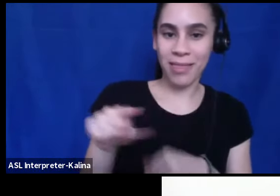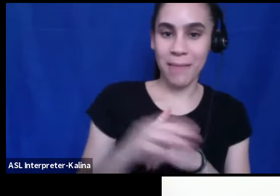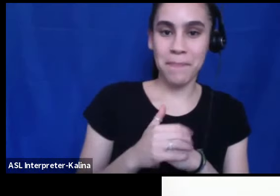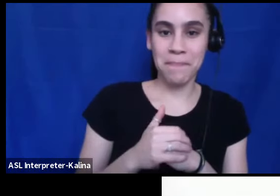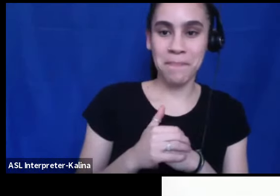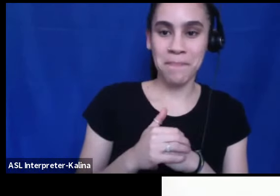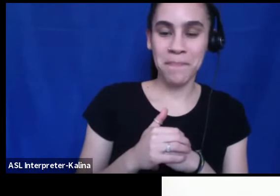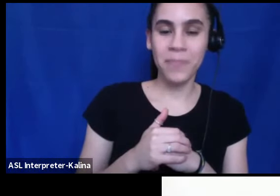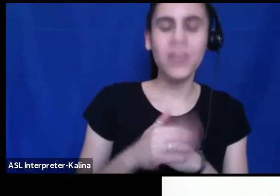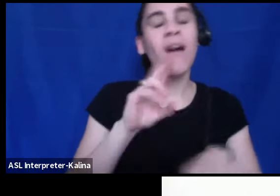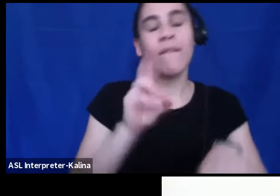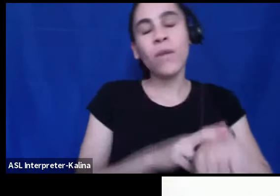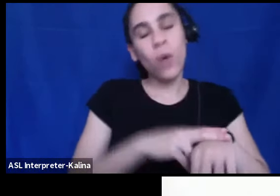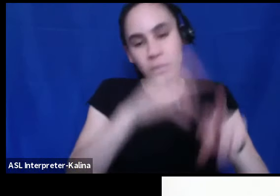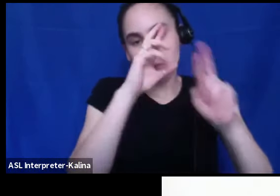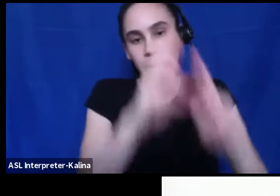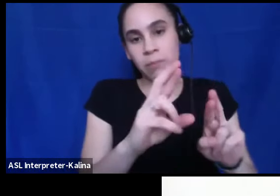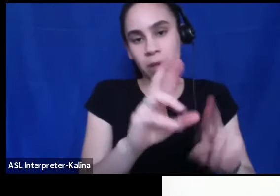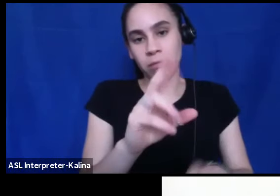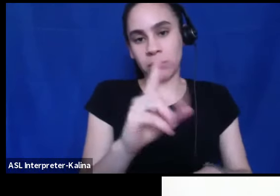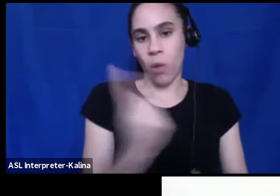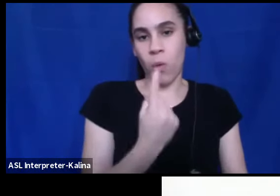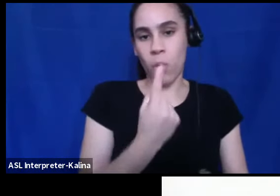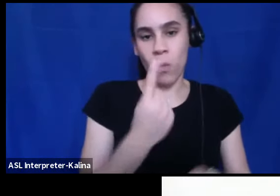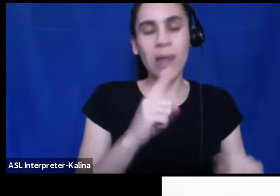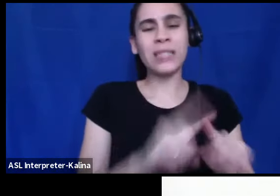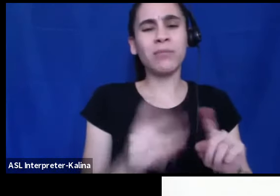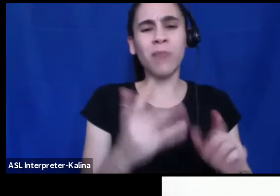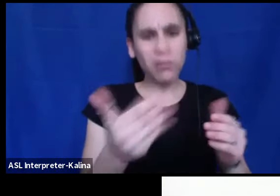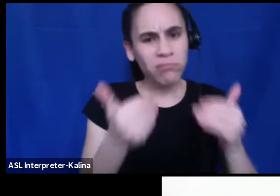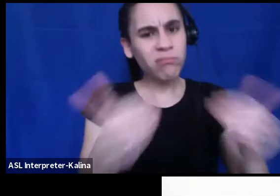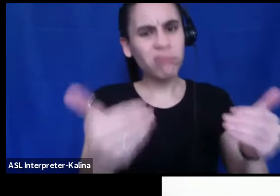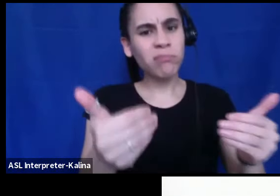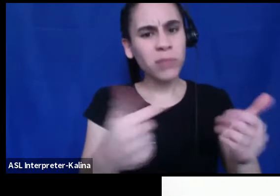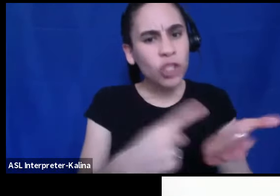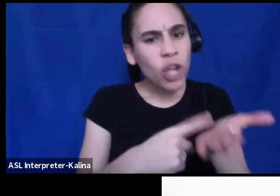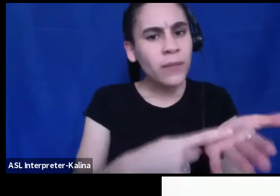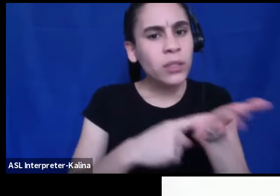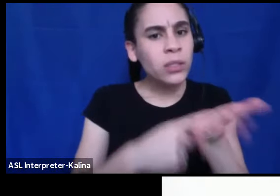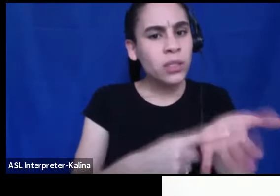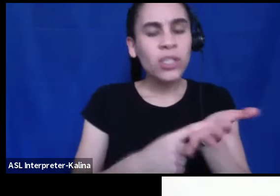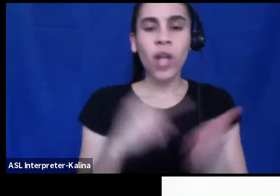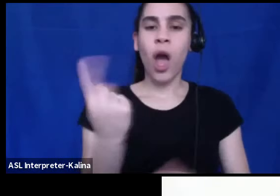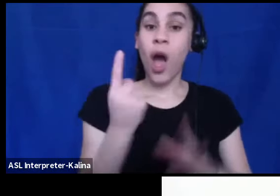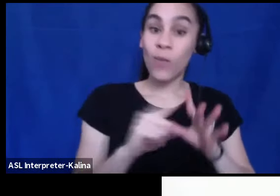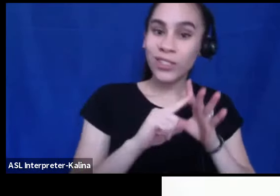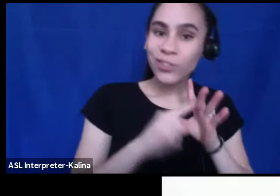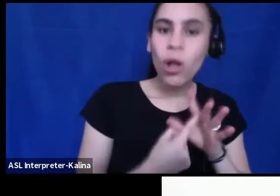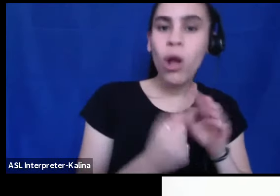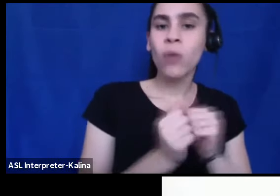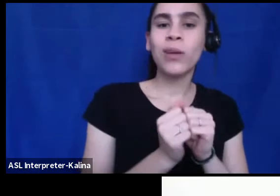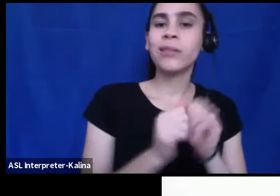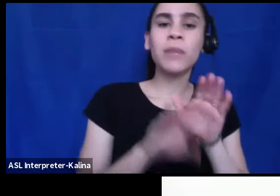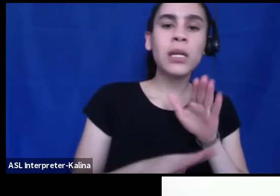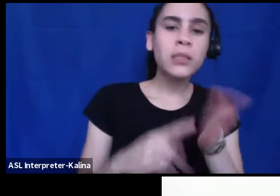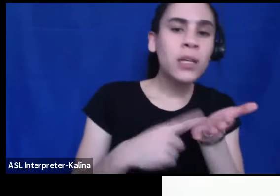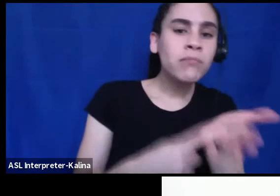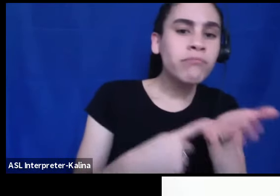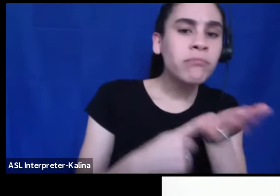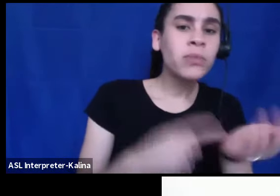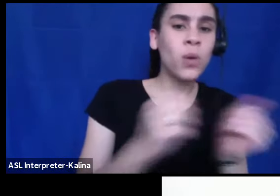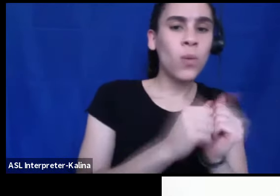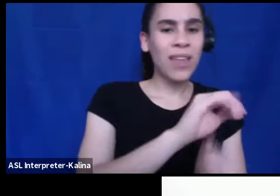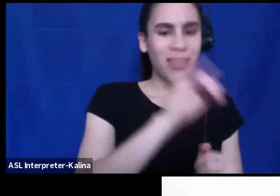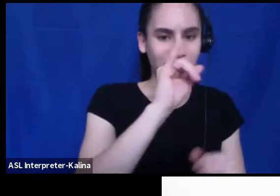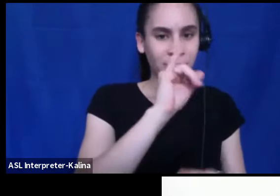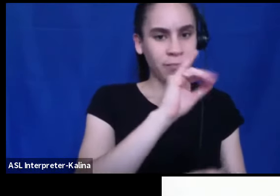respectful way, but go have conversations, right? It always starts with just talking to people in the community. Understand what they're